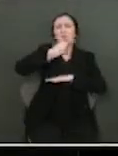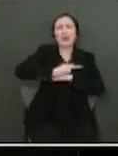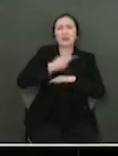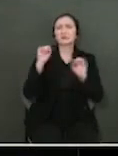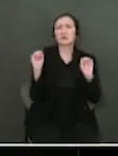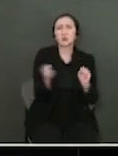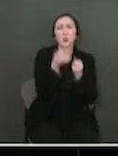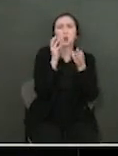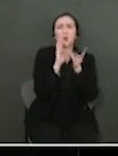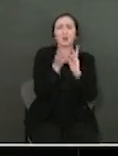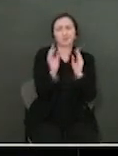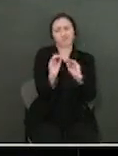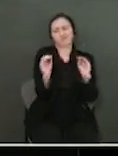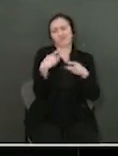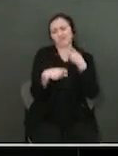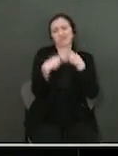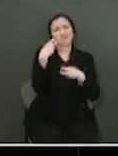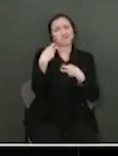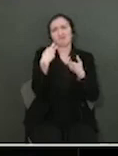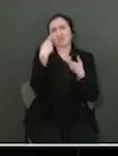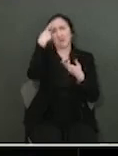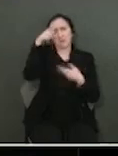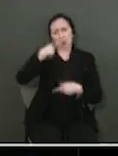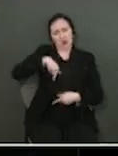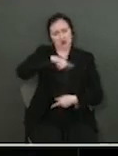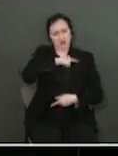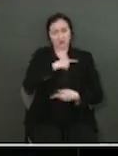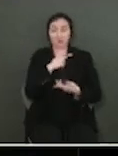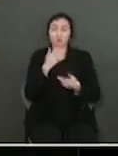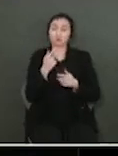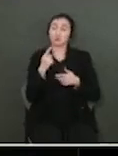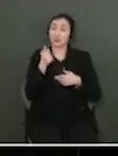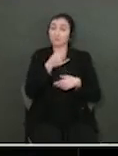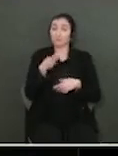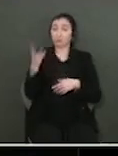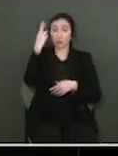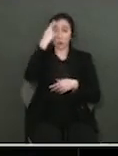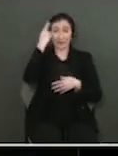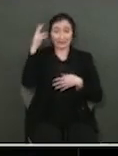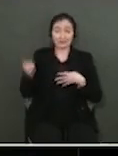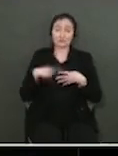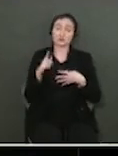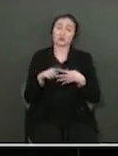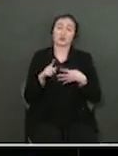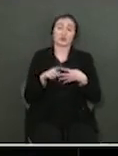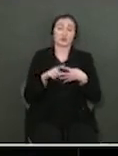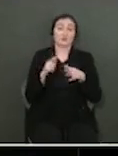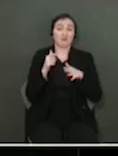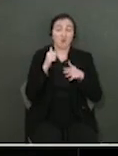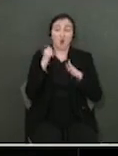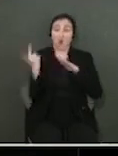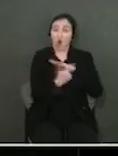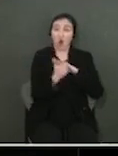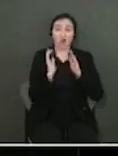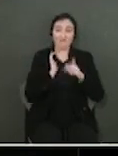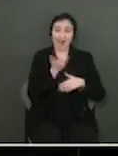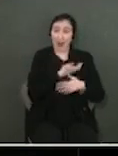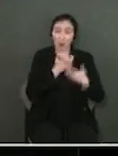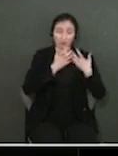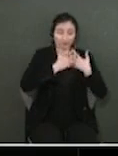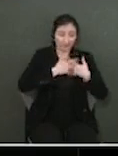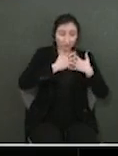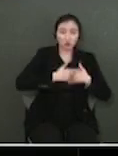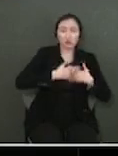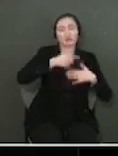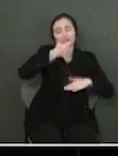few reasons. One, a lot of our infrastructure is underground. It's insulated by the earth itself. That infrastructure that's above